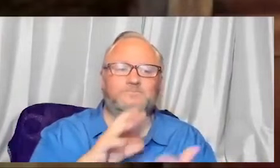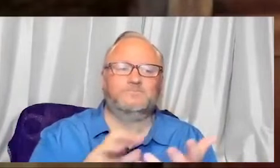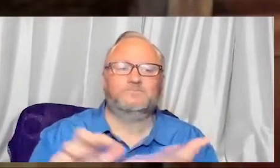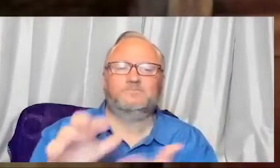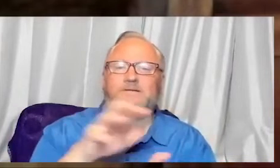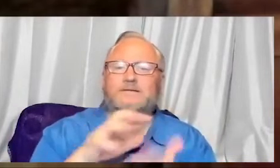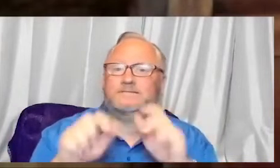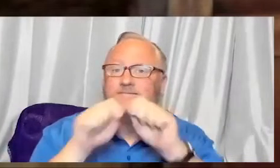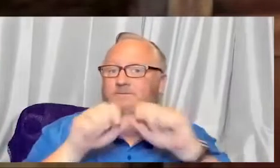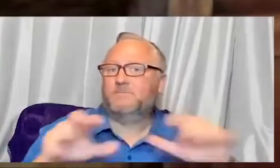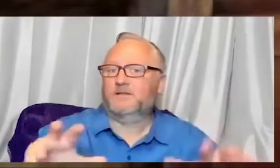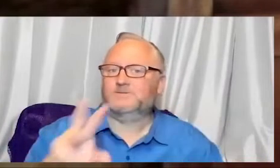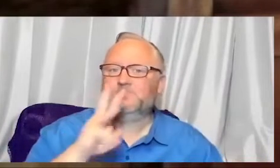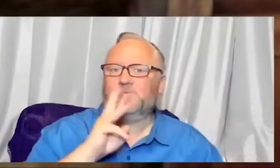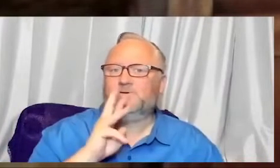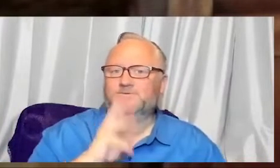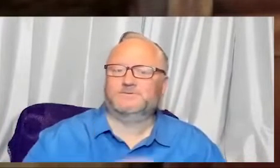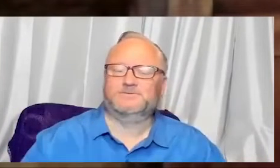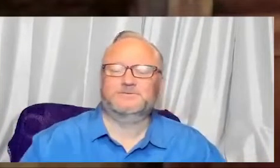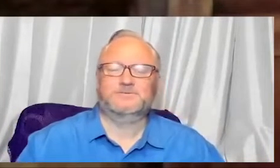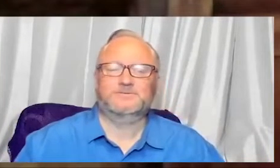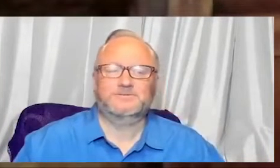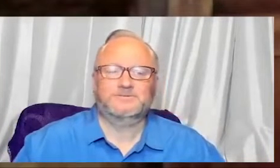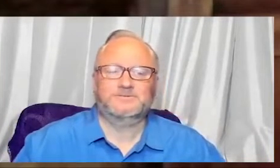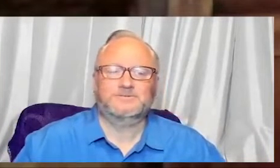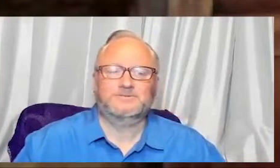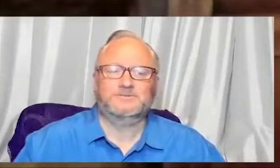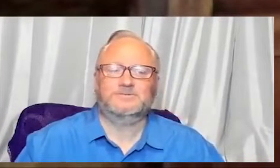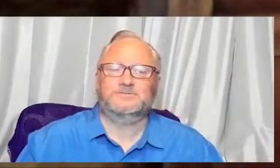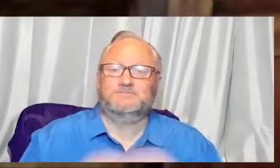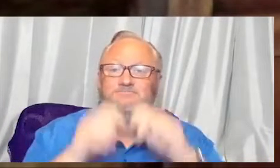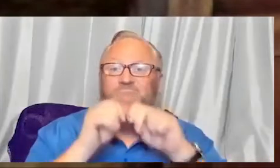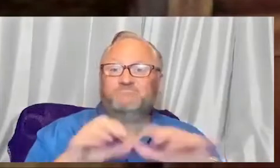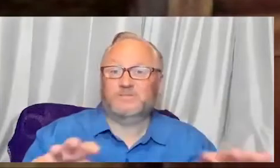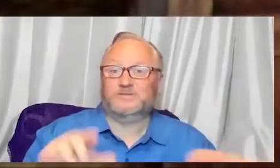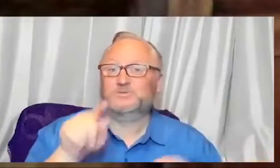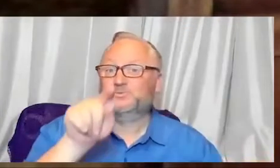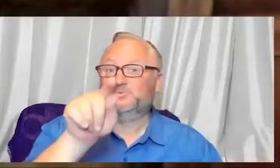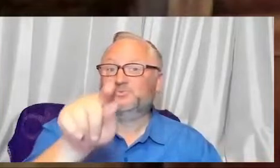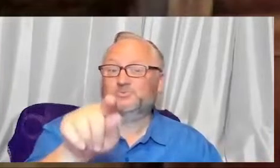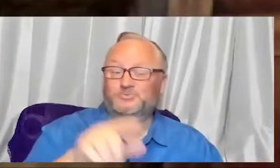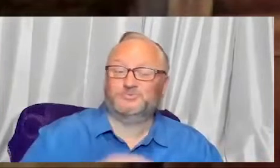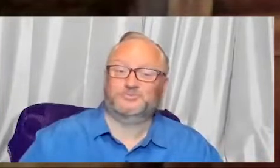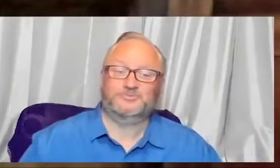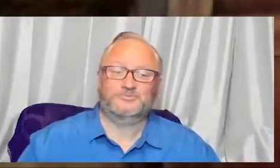blessed waters, now blessing you.